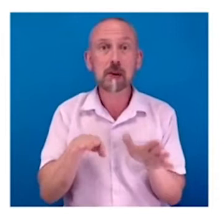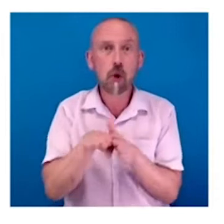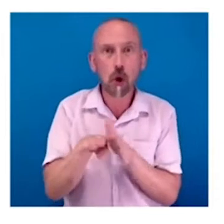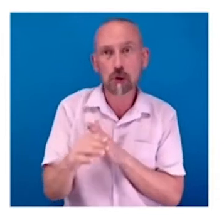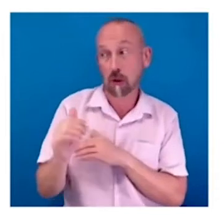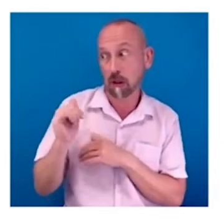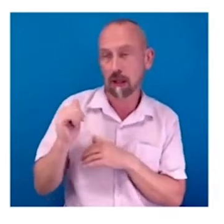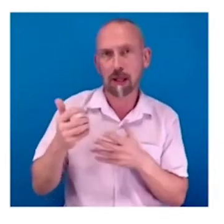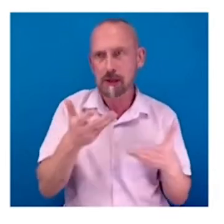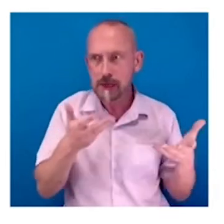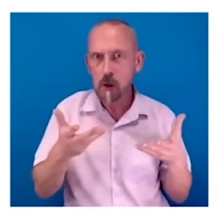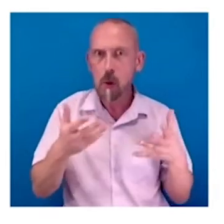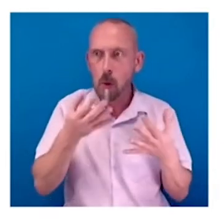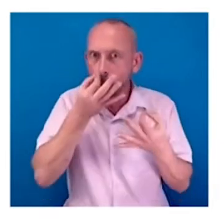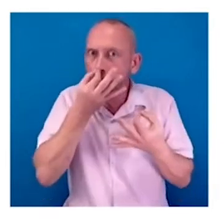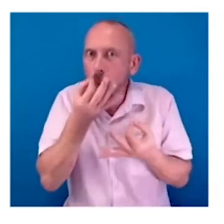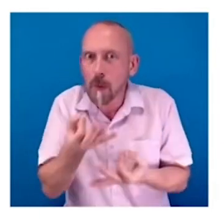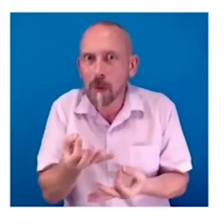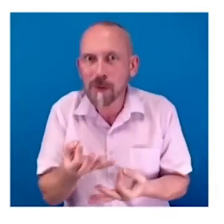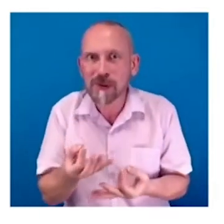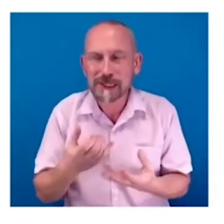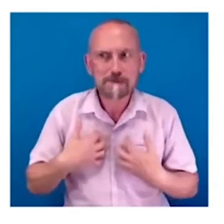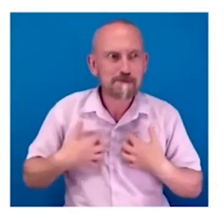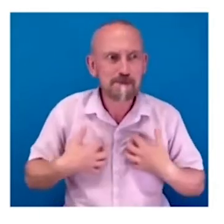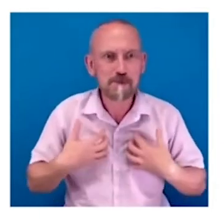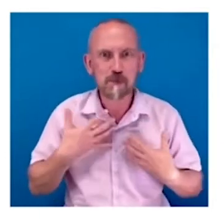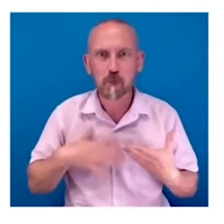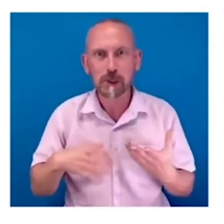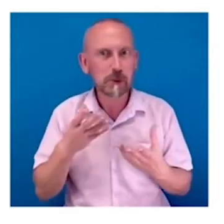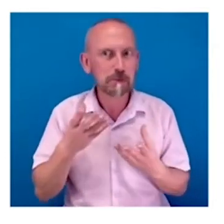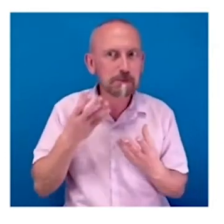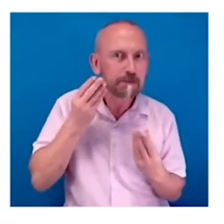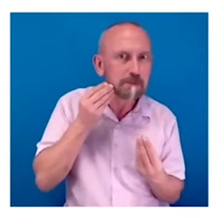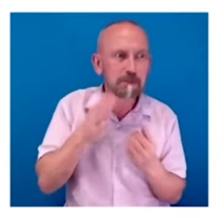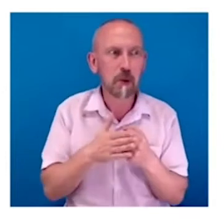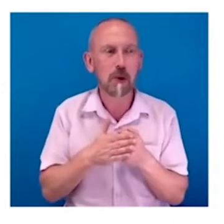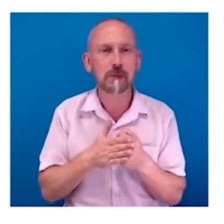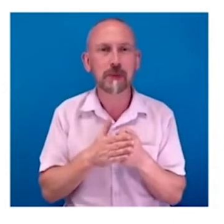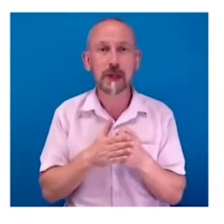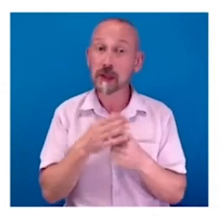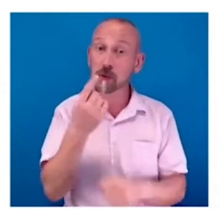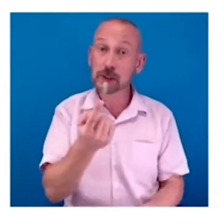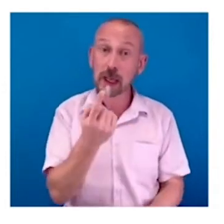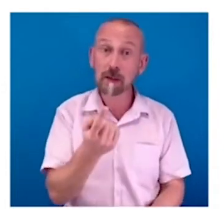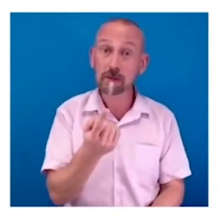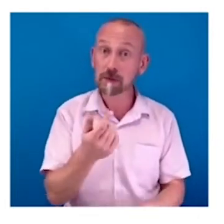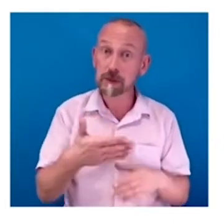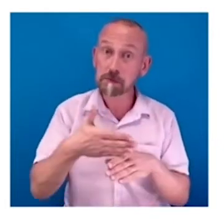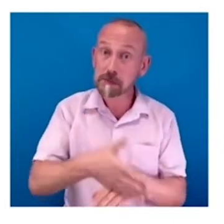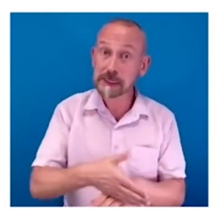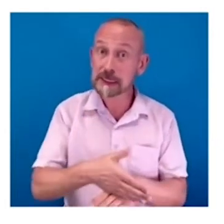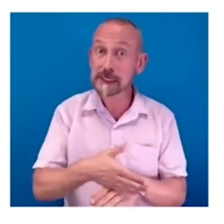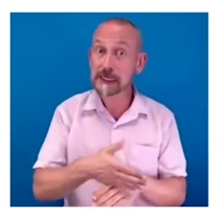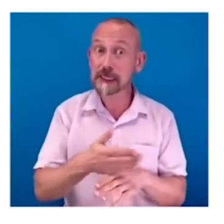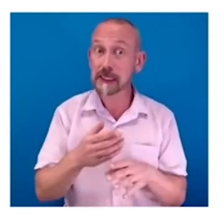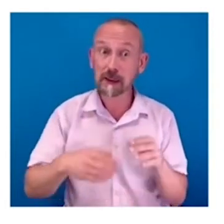just whetted the appetite really for what we're gonna hear. So and how about you? Are you busy at the moment? Have you got full